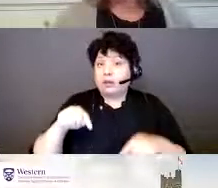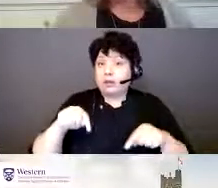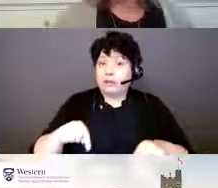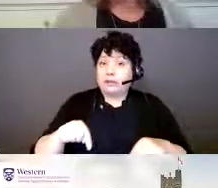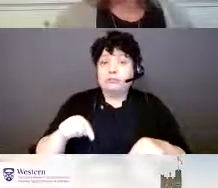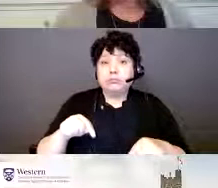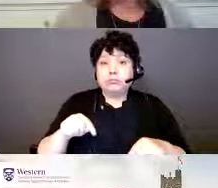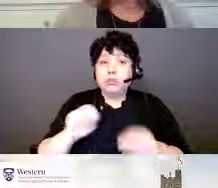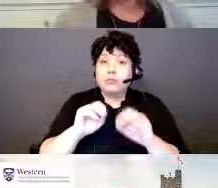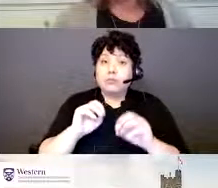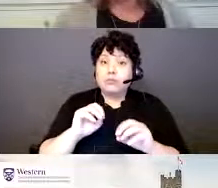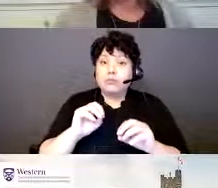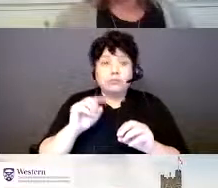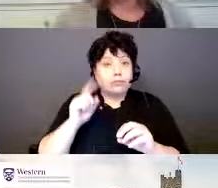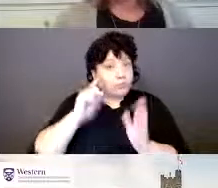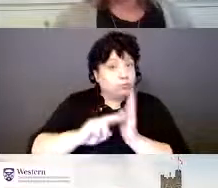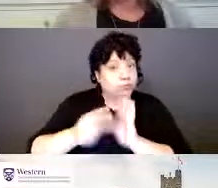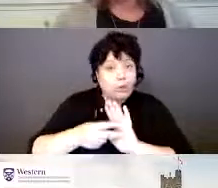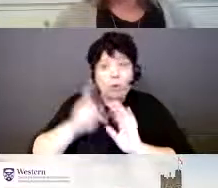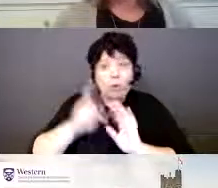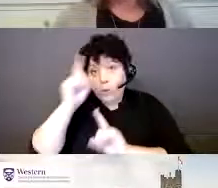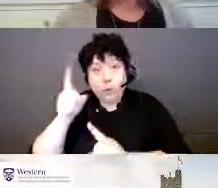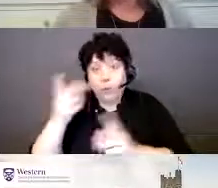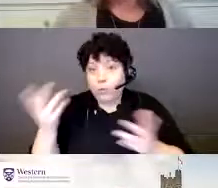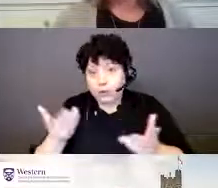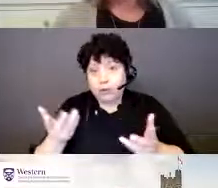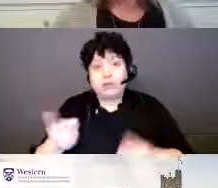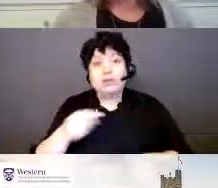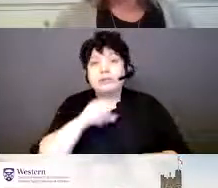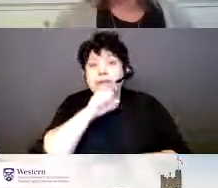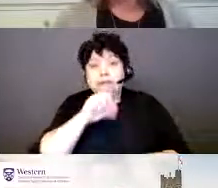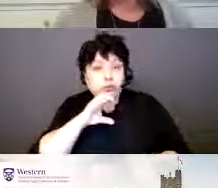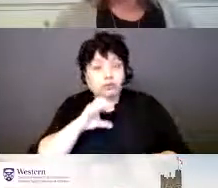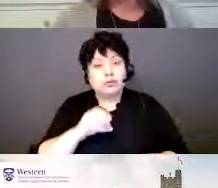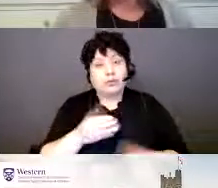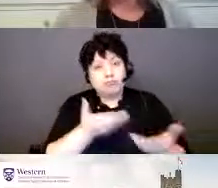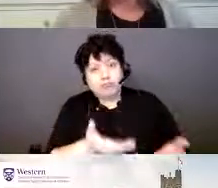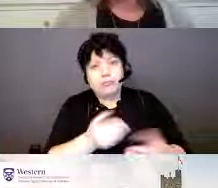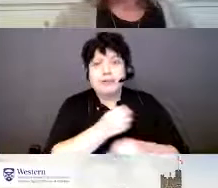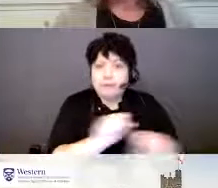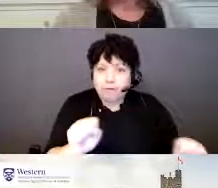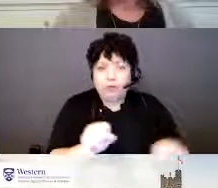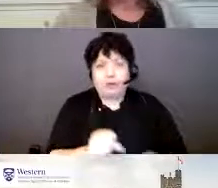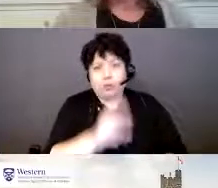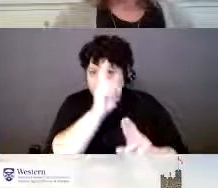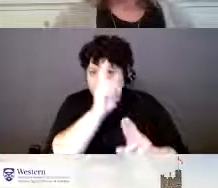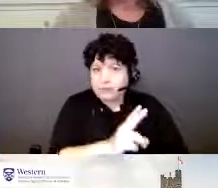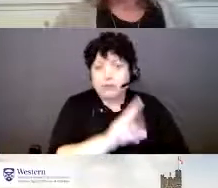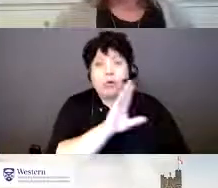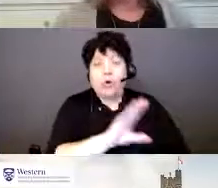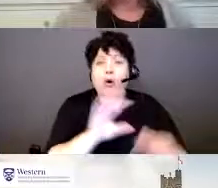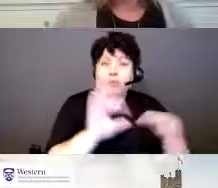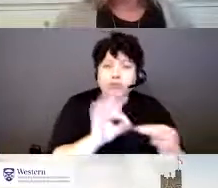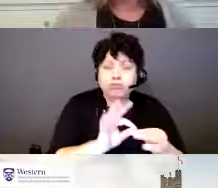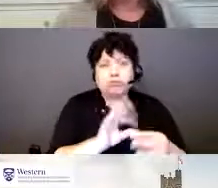Ontario, our goal and mission really is to make sure seniors feel safe and respected and have a strong voice. And